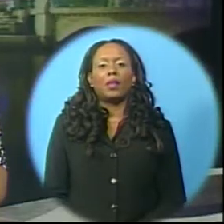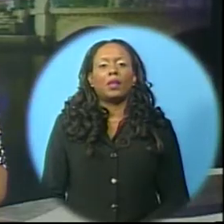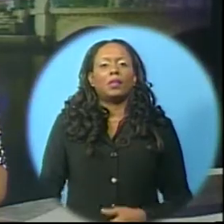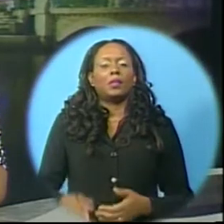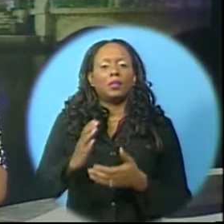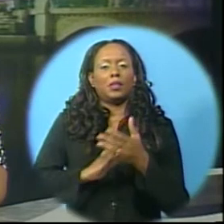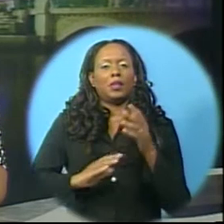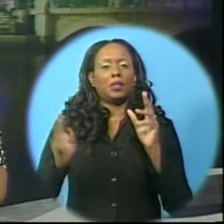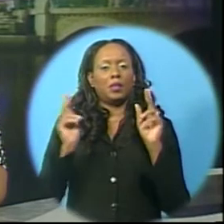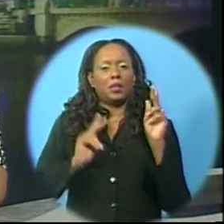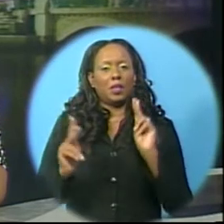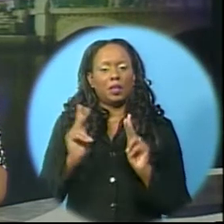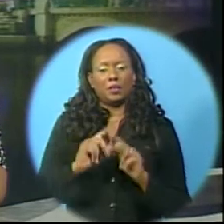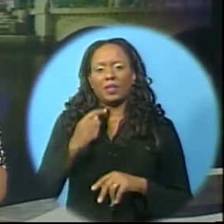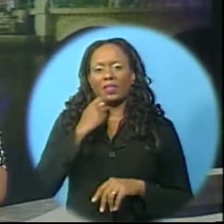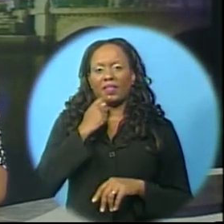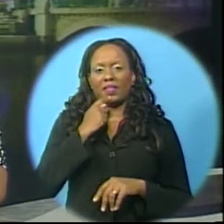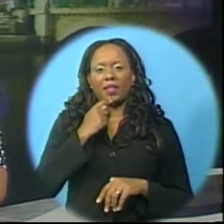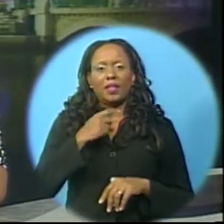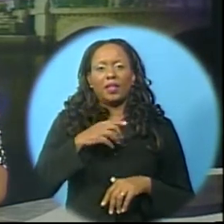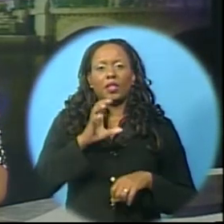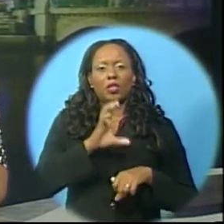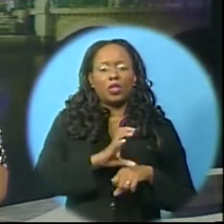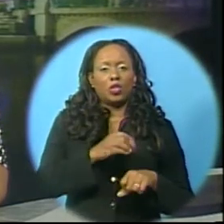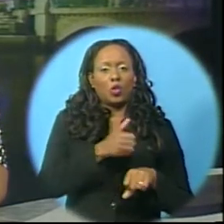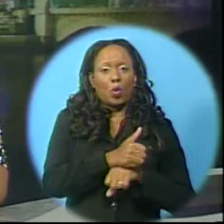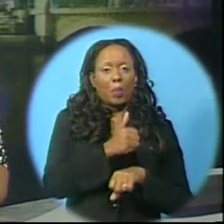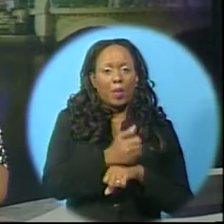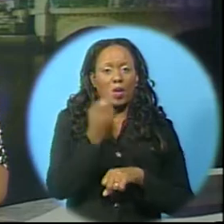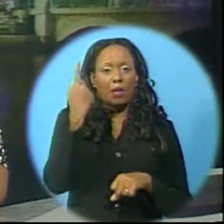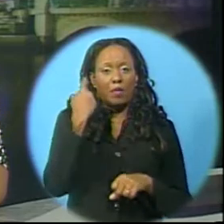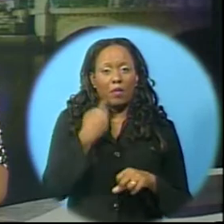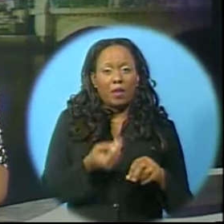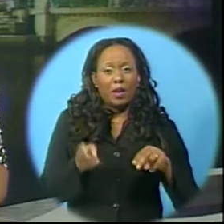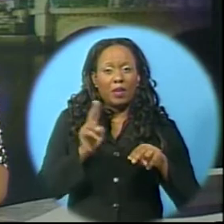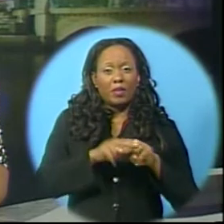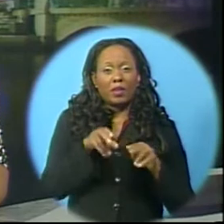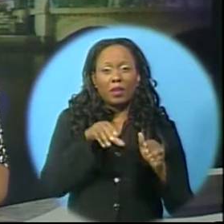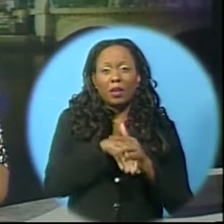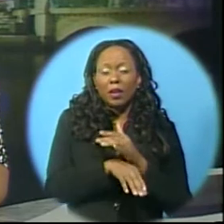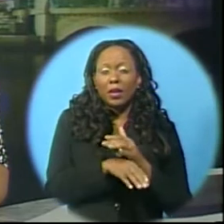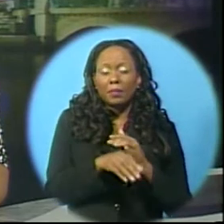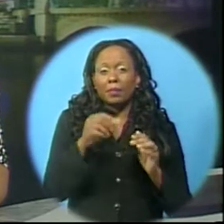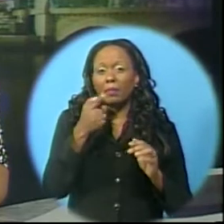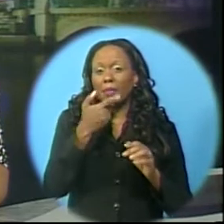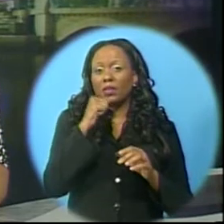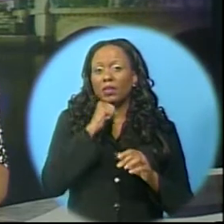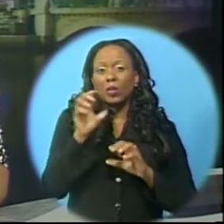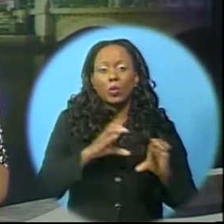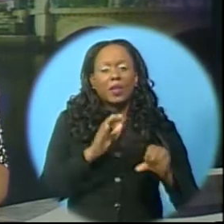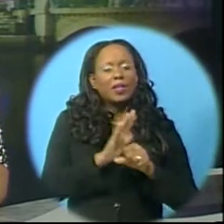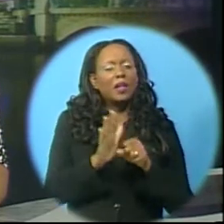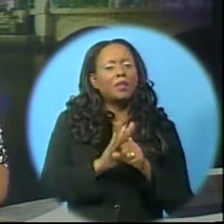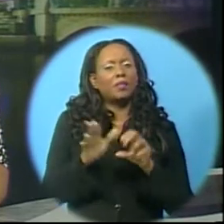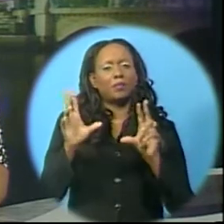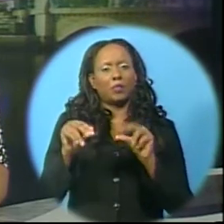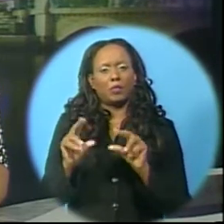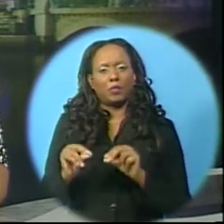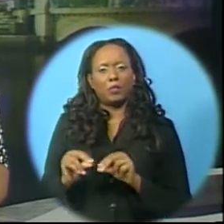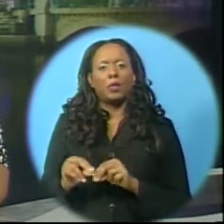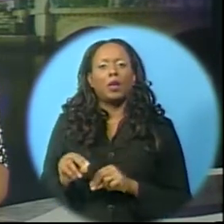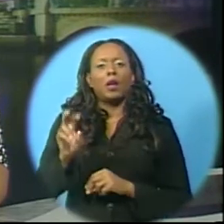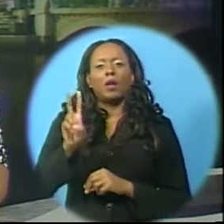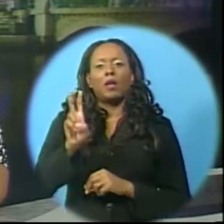Meantime, an assertion that churches cannot be blamed for the recent spike in gun crimes across the island, and this is the view of Senator Verla de Pisa